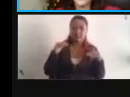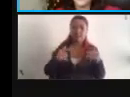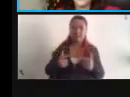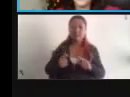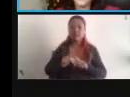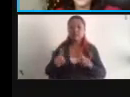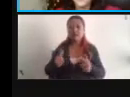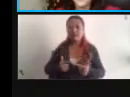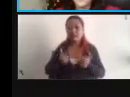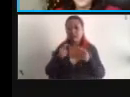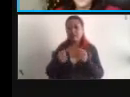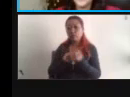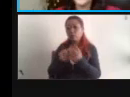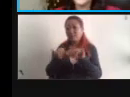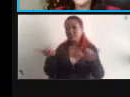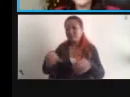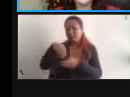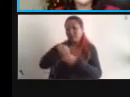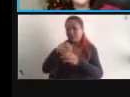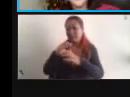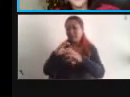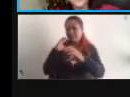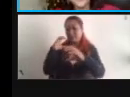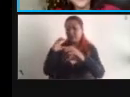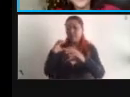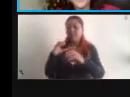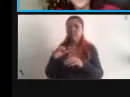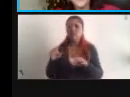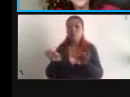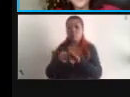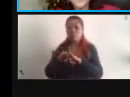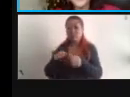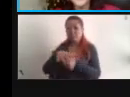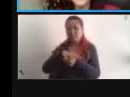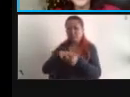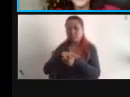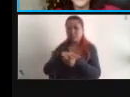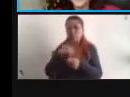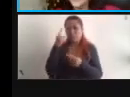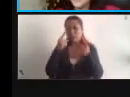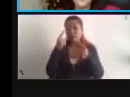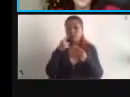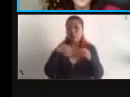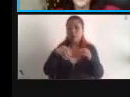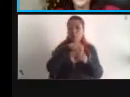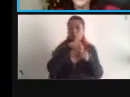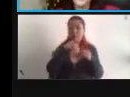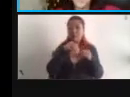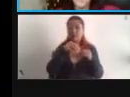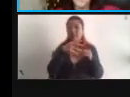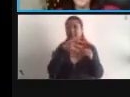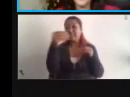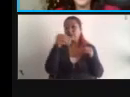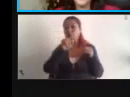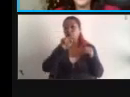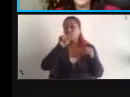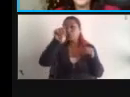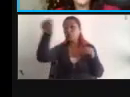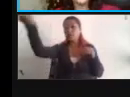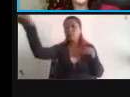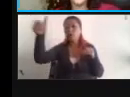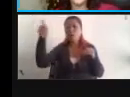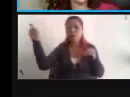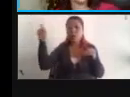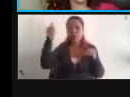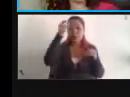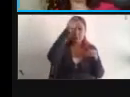the closed system. As we think about leaving low Earth orbit to go other places, to the moon, to Mars, wherever that may be, these